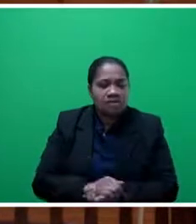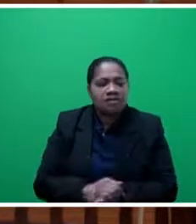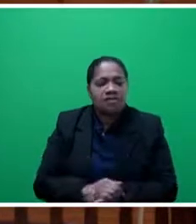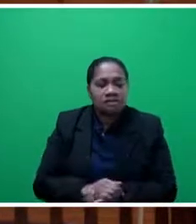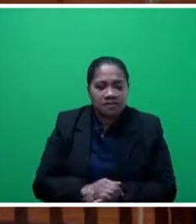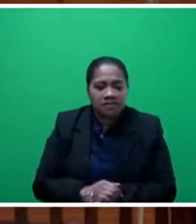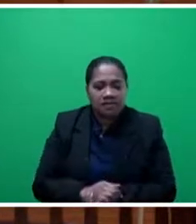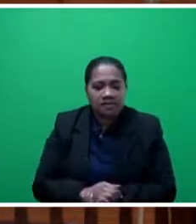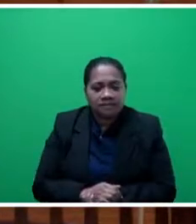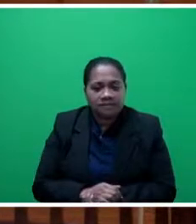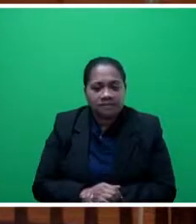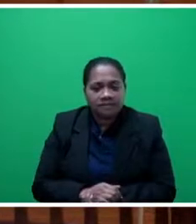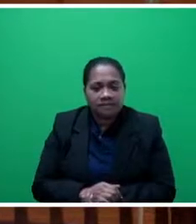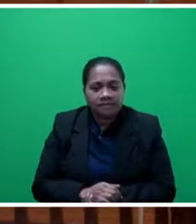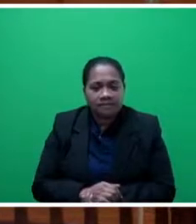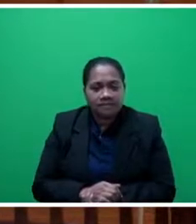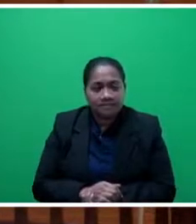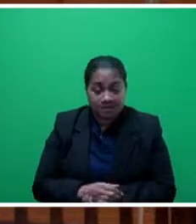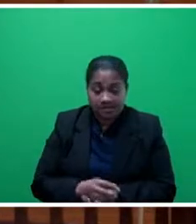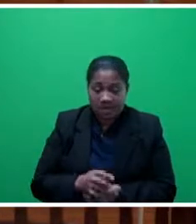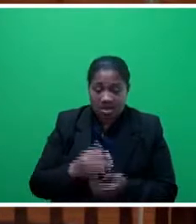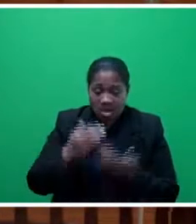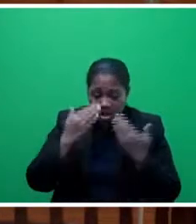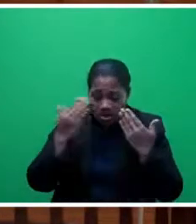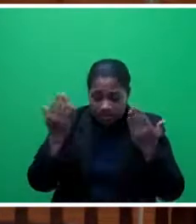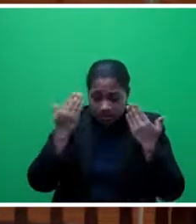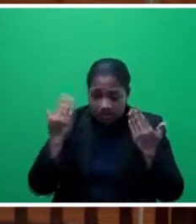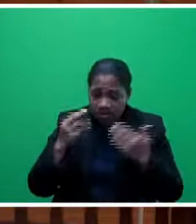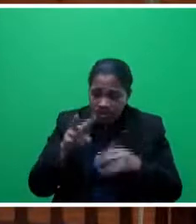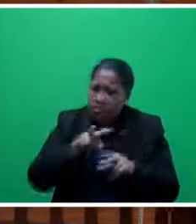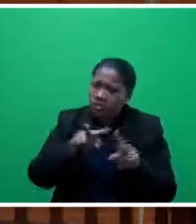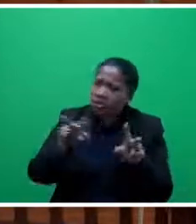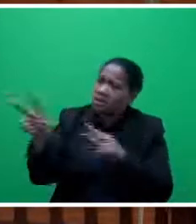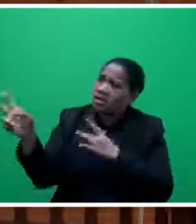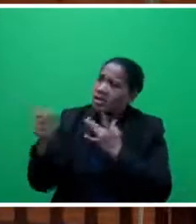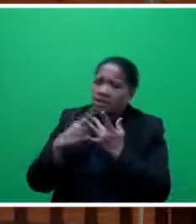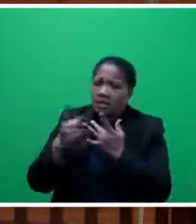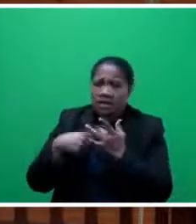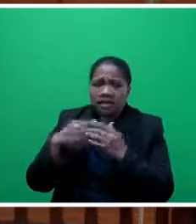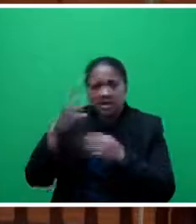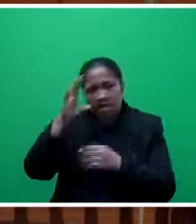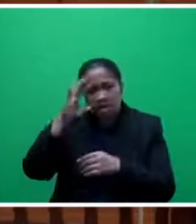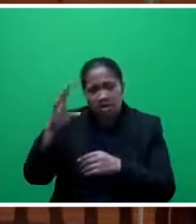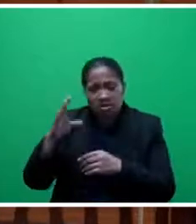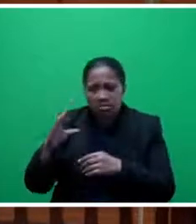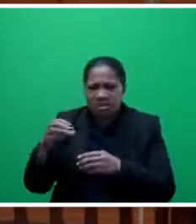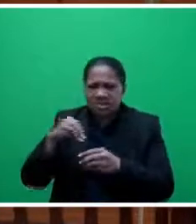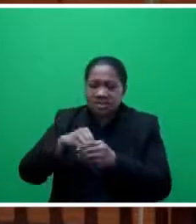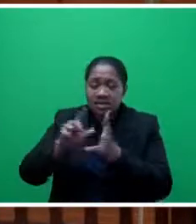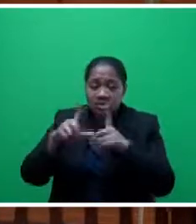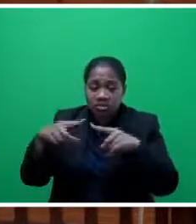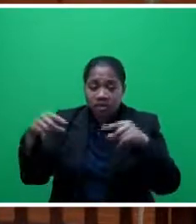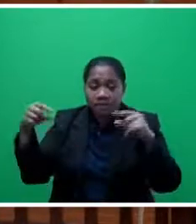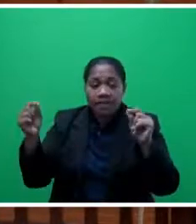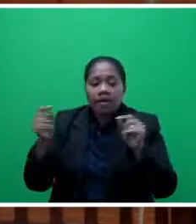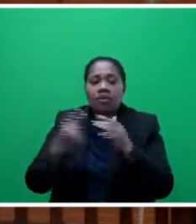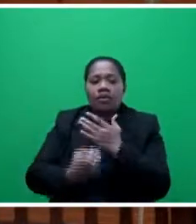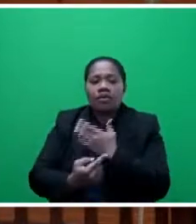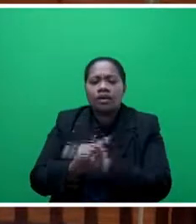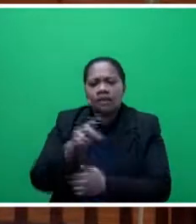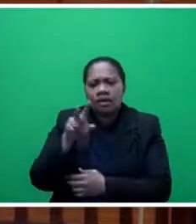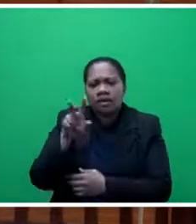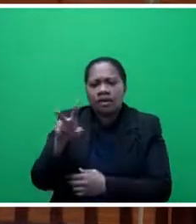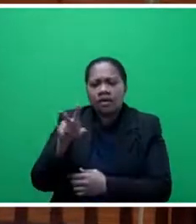Honorable Speaker, if you look at other countries, including Japan, they put a lot of emphasis on